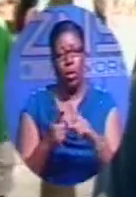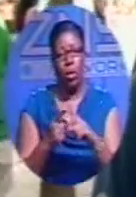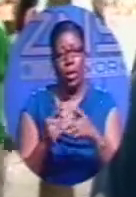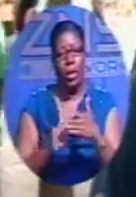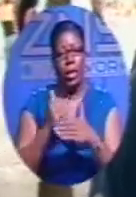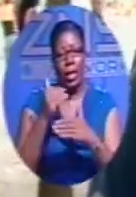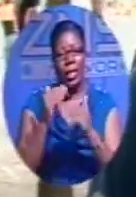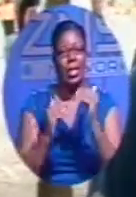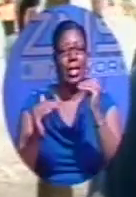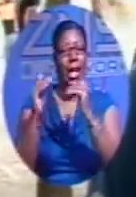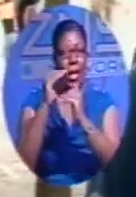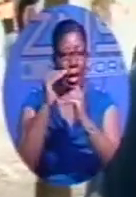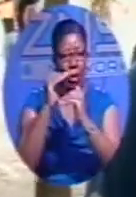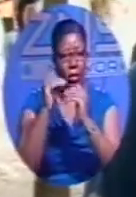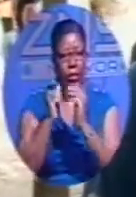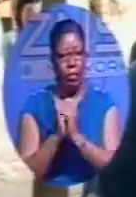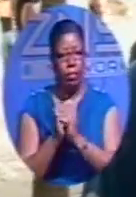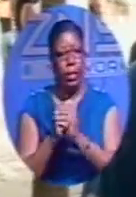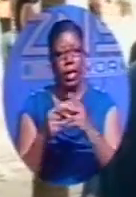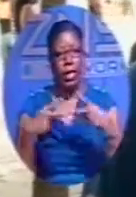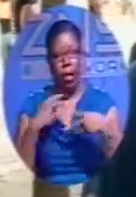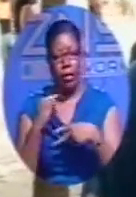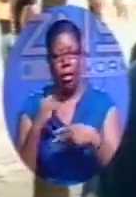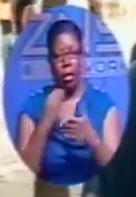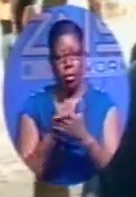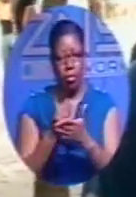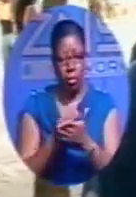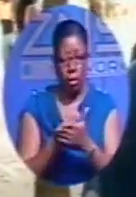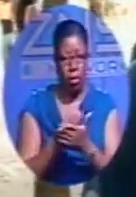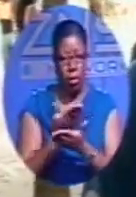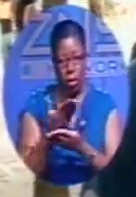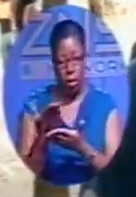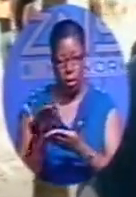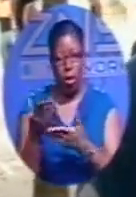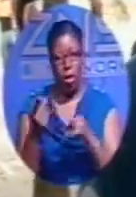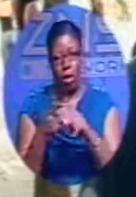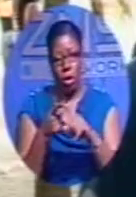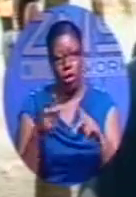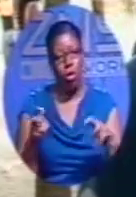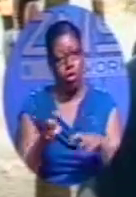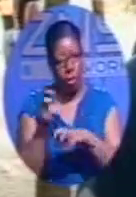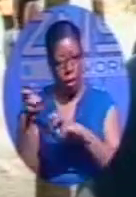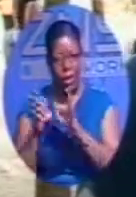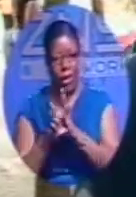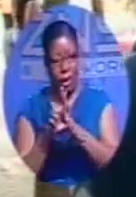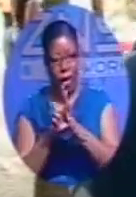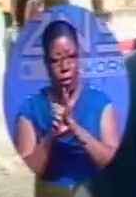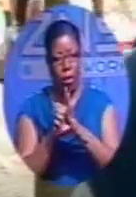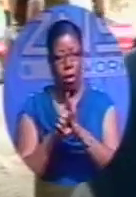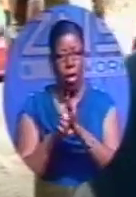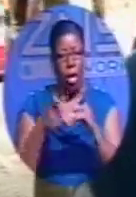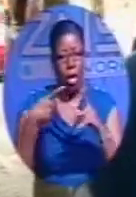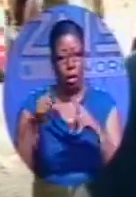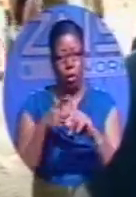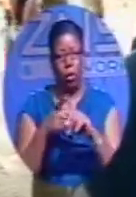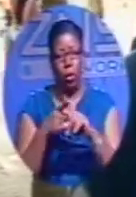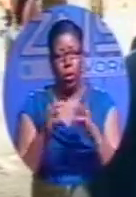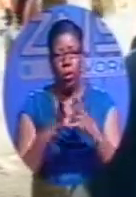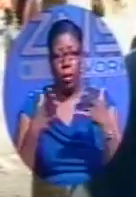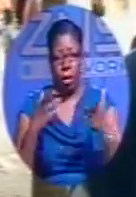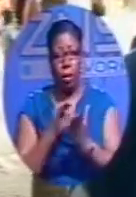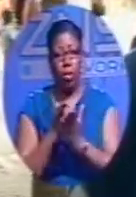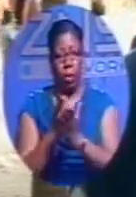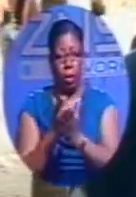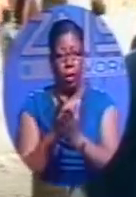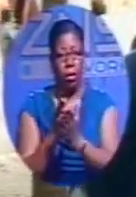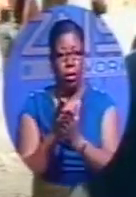is having the money available and the resources to be able to travel and go to the bigger regattas and the ones where you